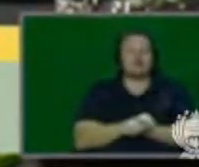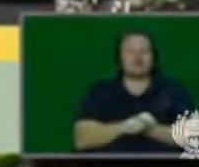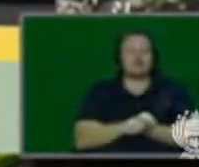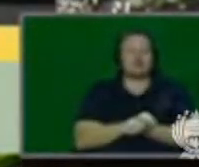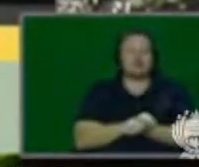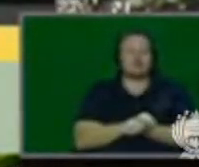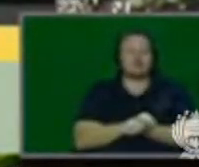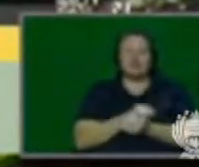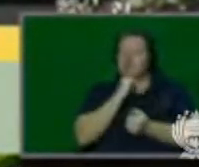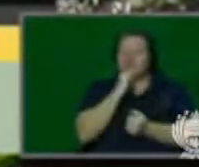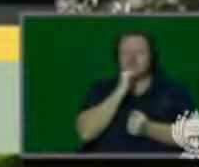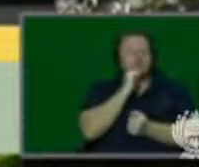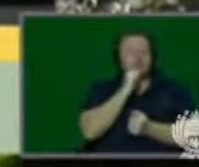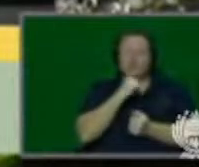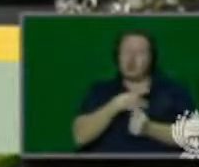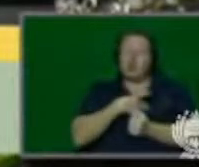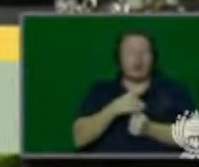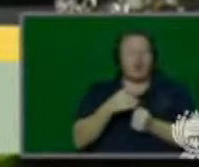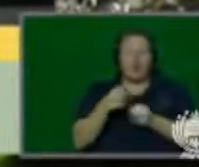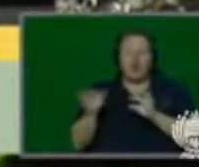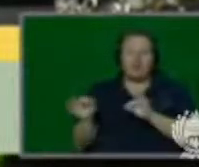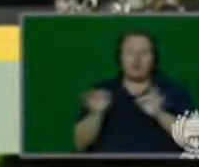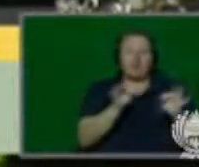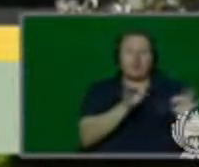We didn't like the postponement.